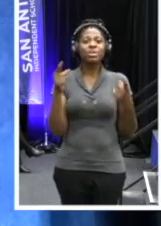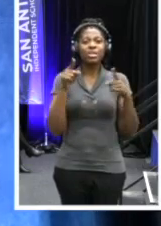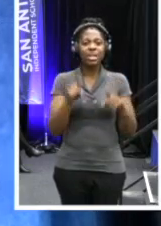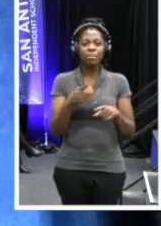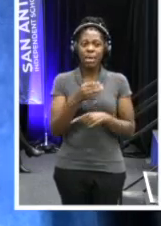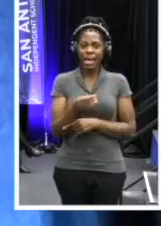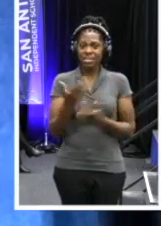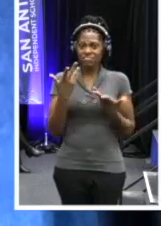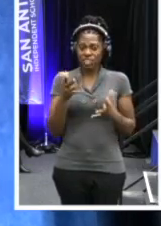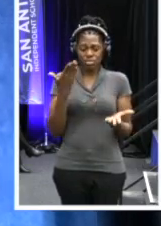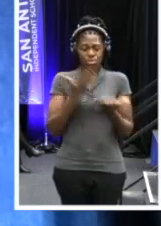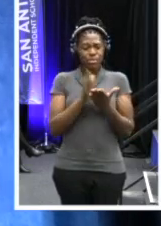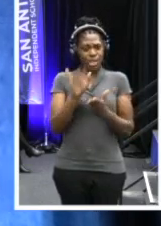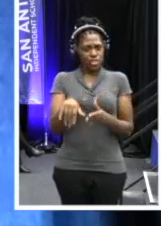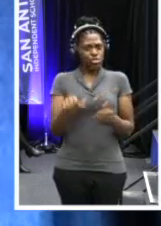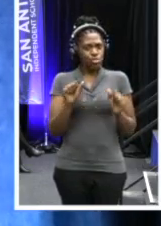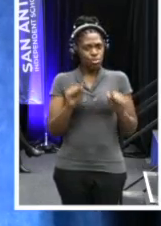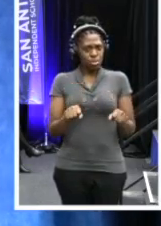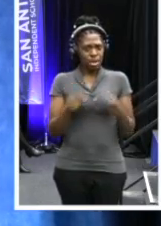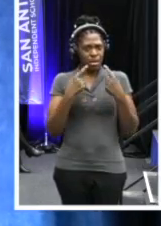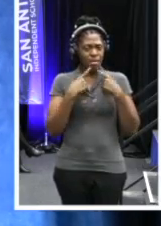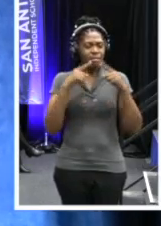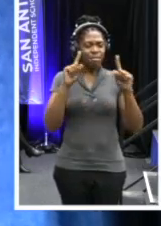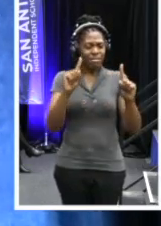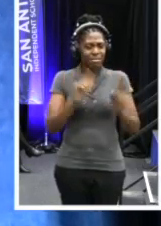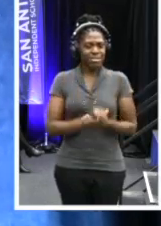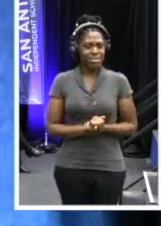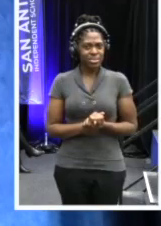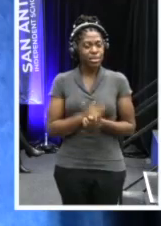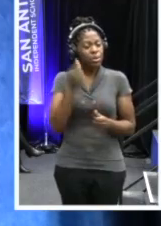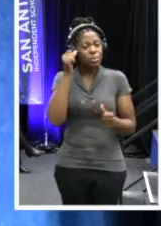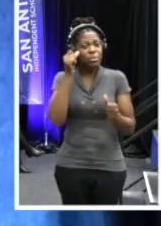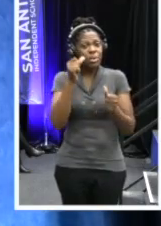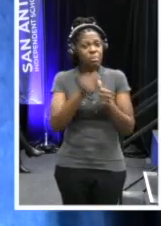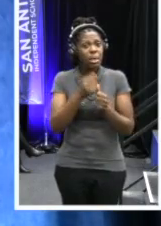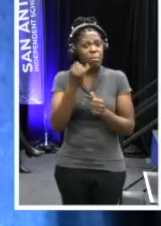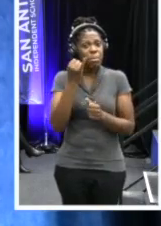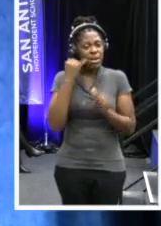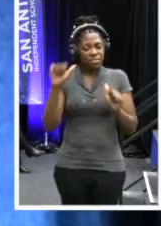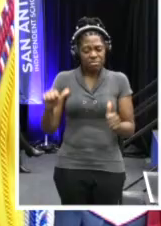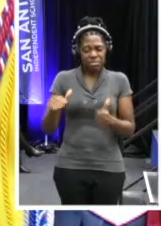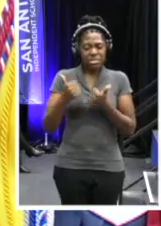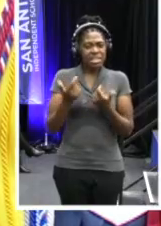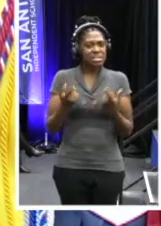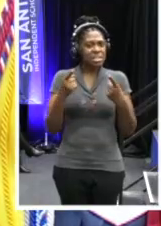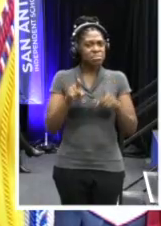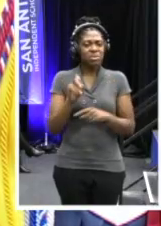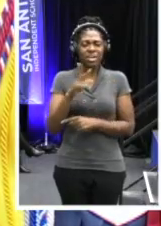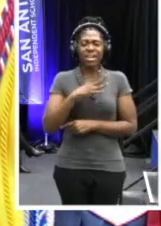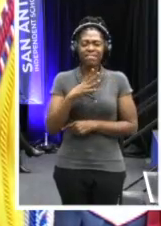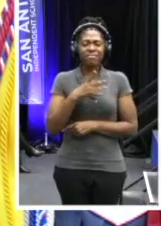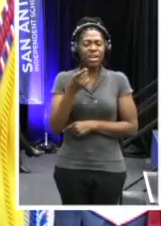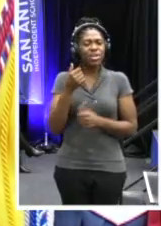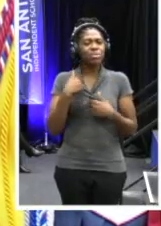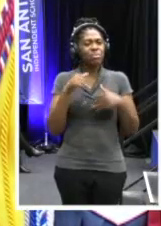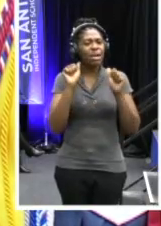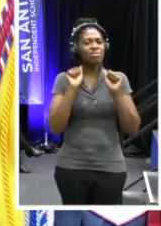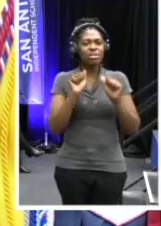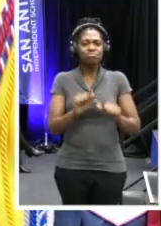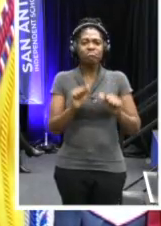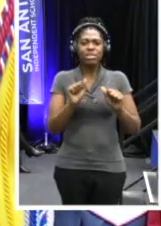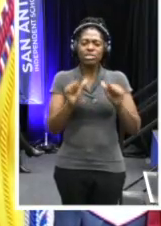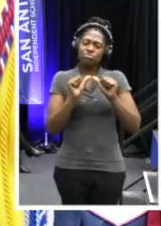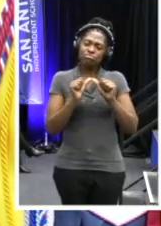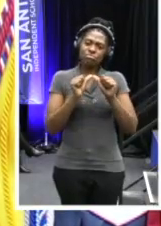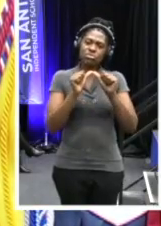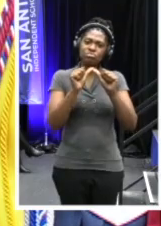hard things. Remember that as you face future challenges. You already have the ability to persevere and